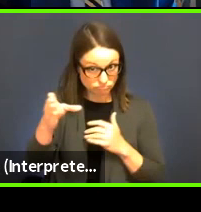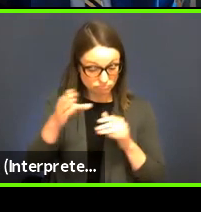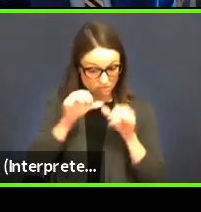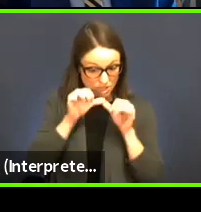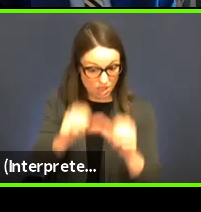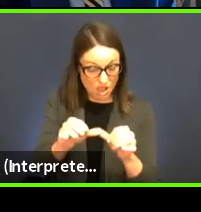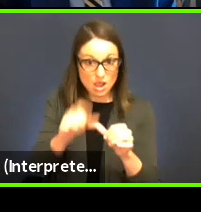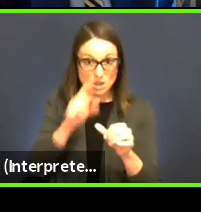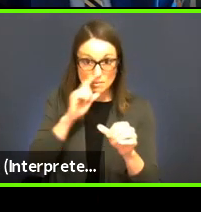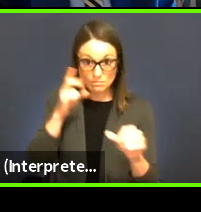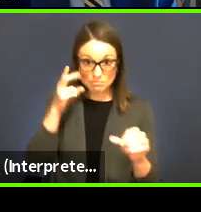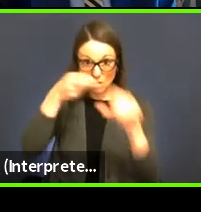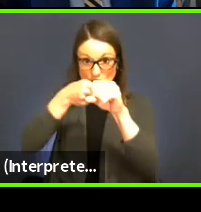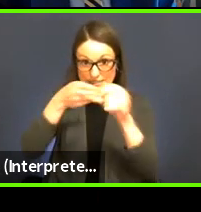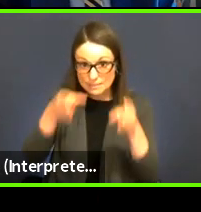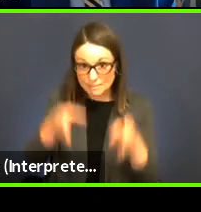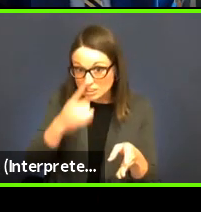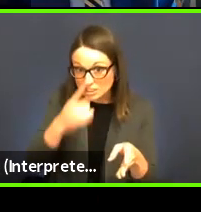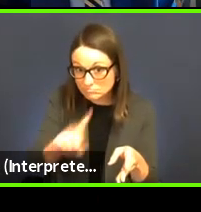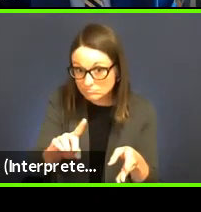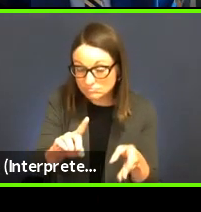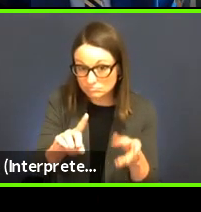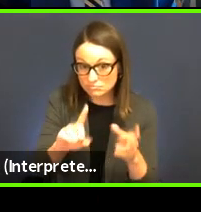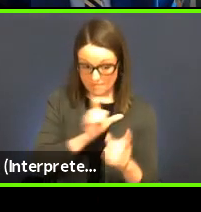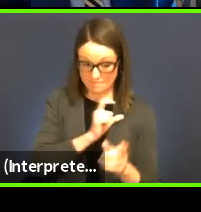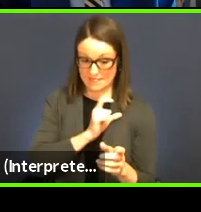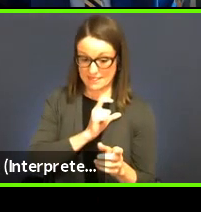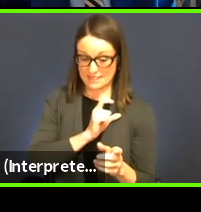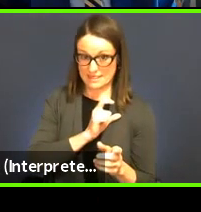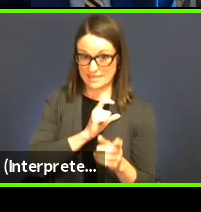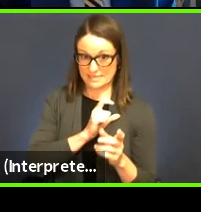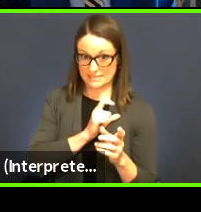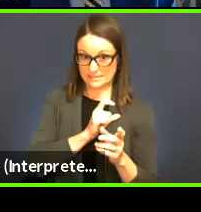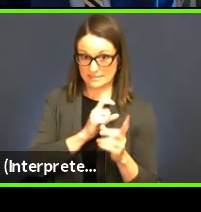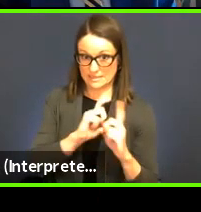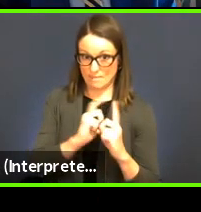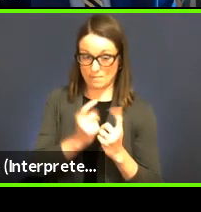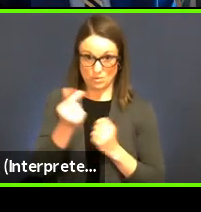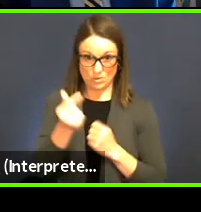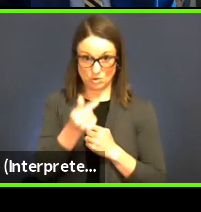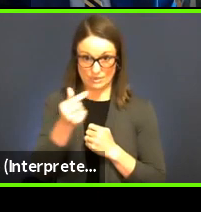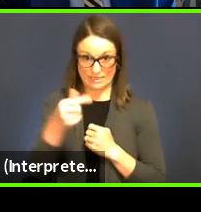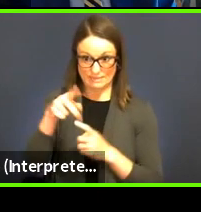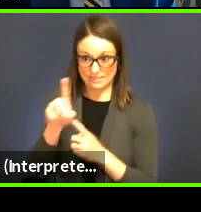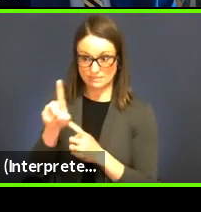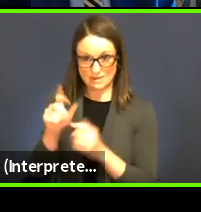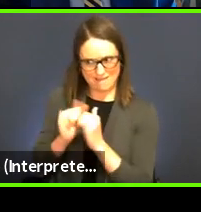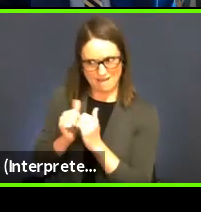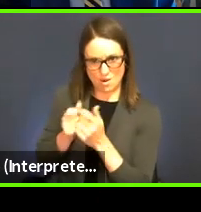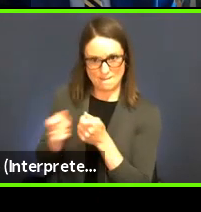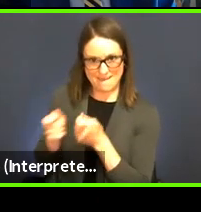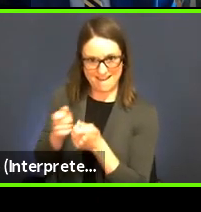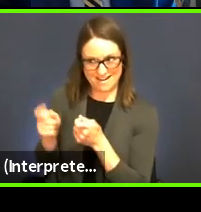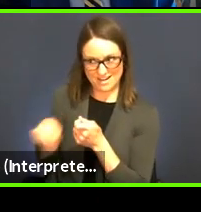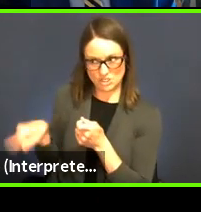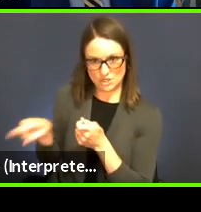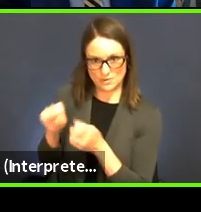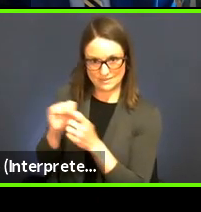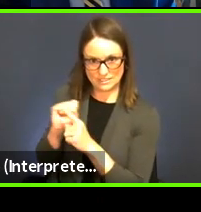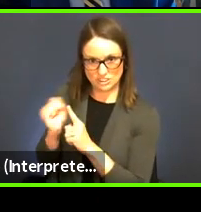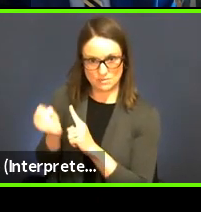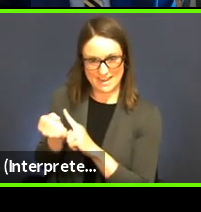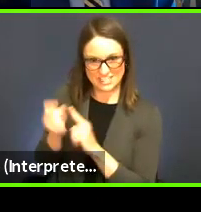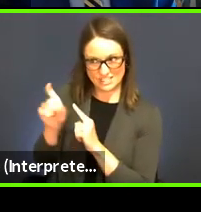participation of our police department with the Greeley Police Department in how to manage those situations and conduct